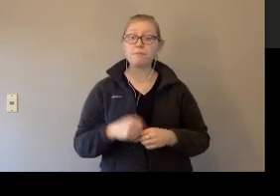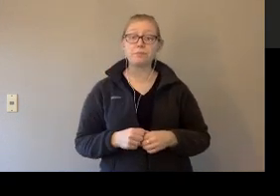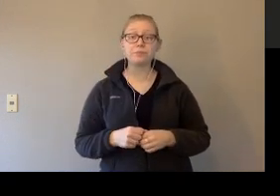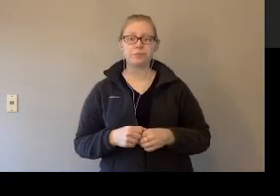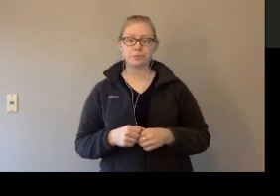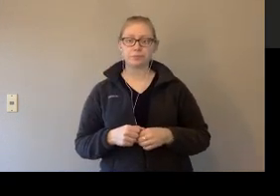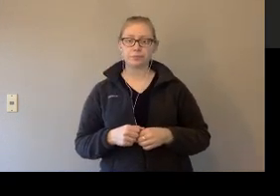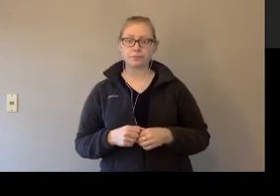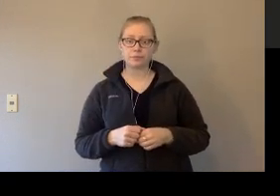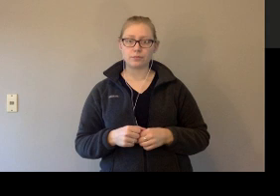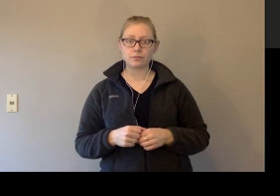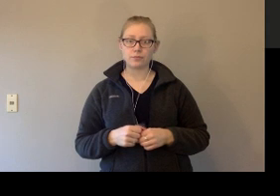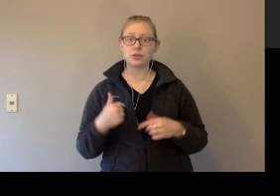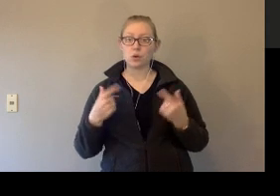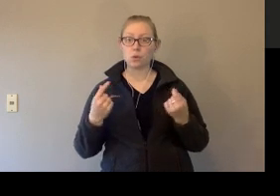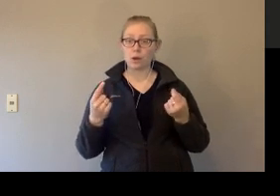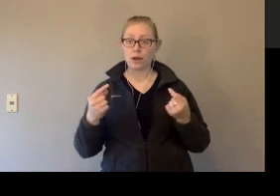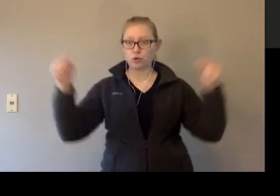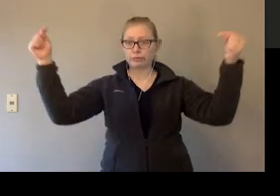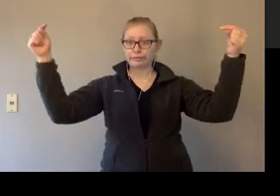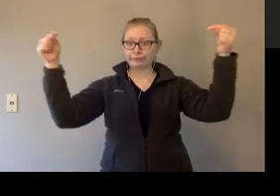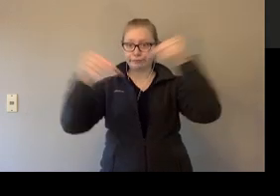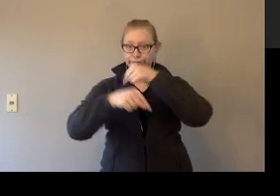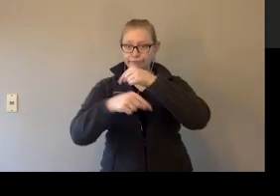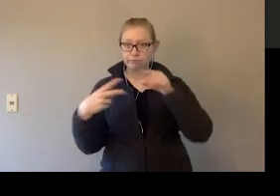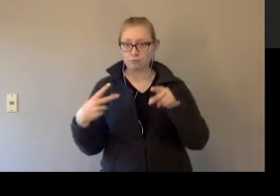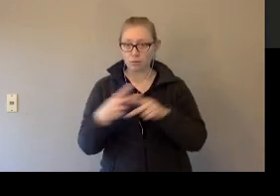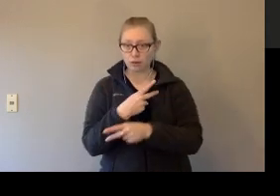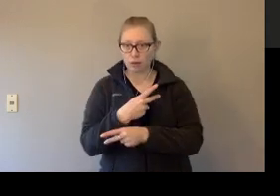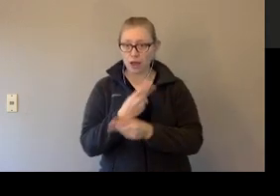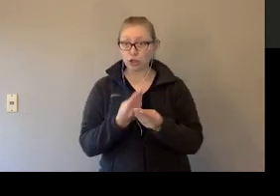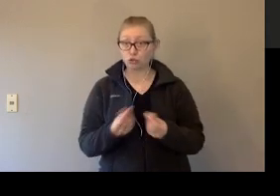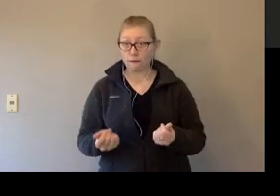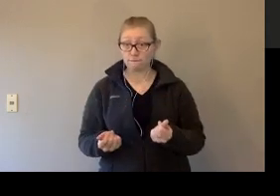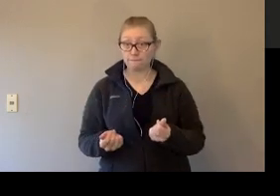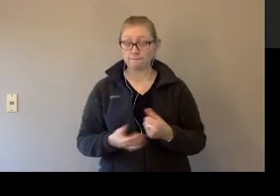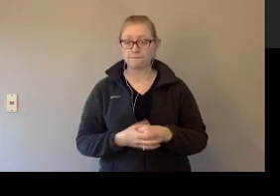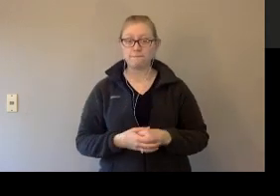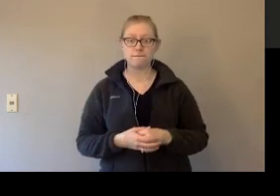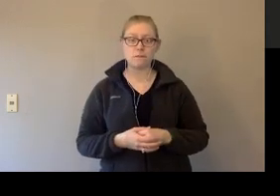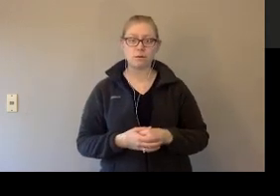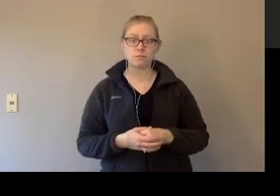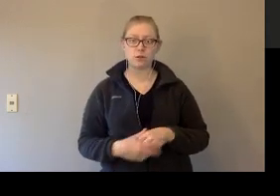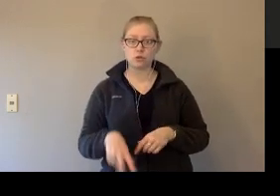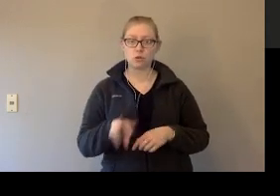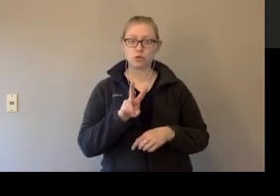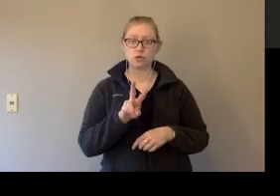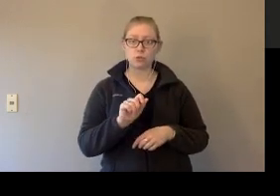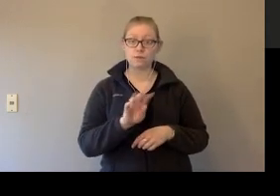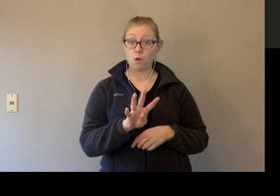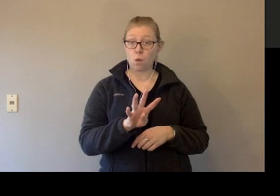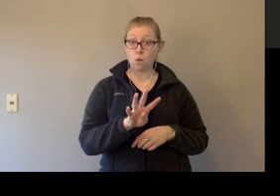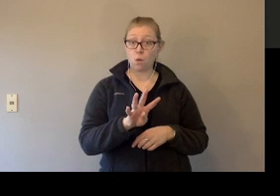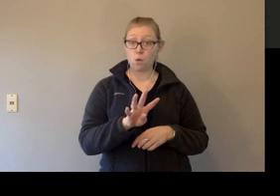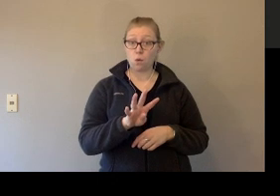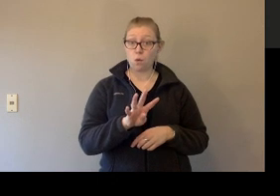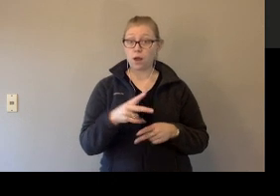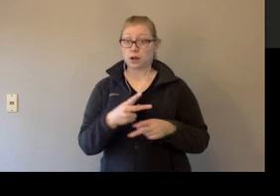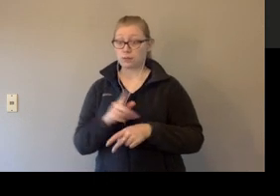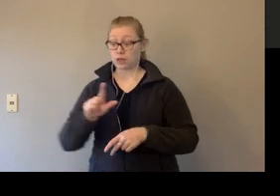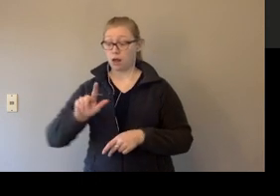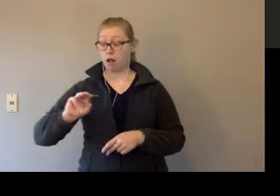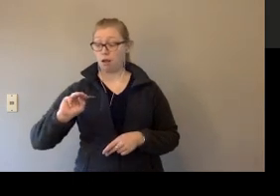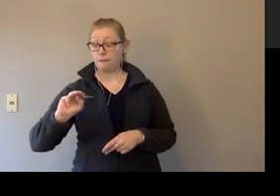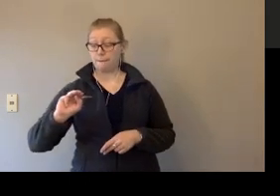take and cross multiply and solve. So I have 2.4 times